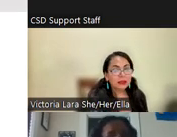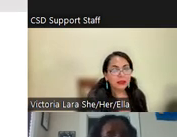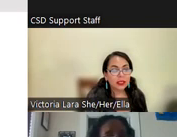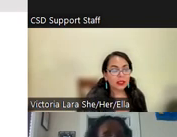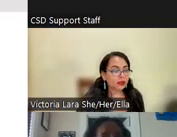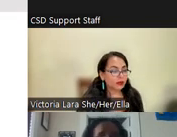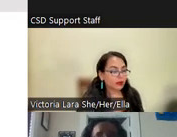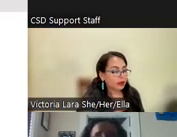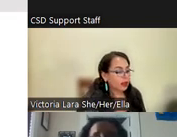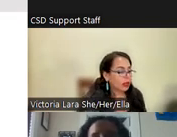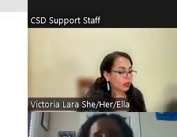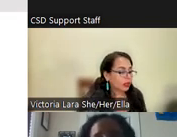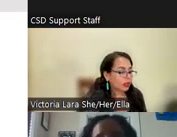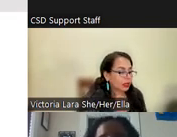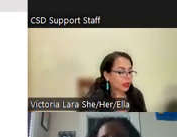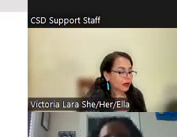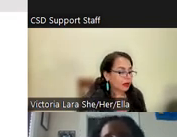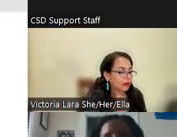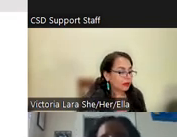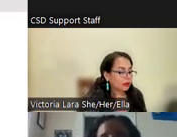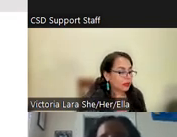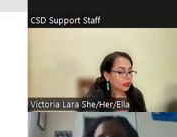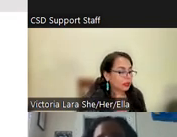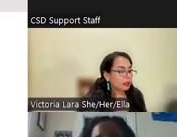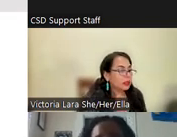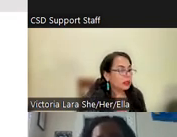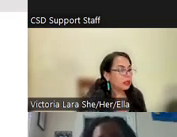And thank you. And